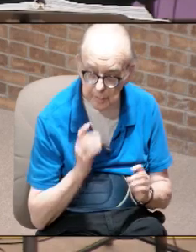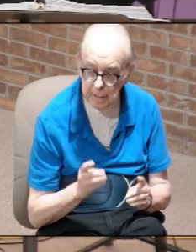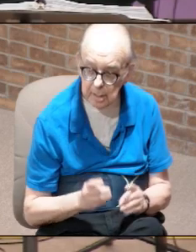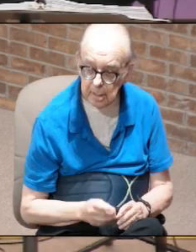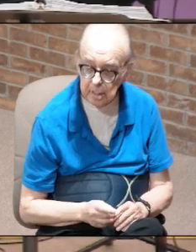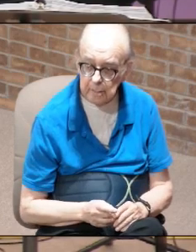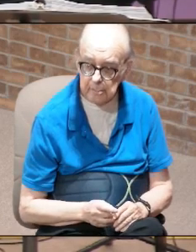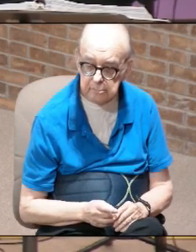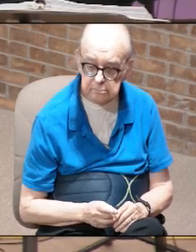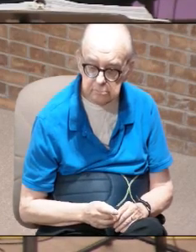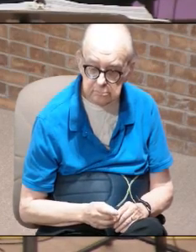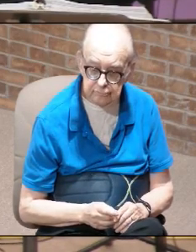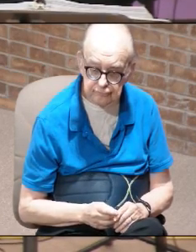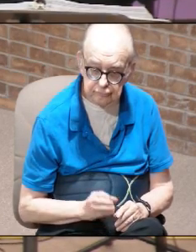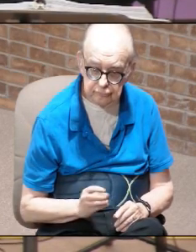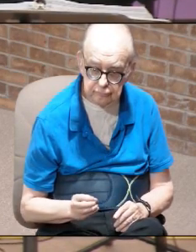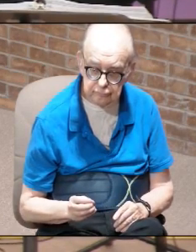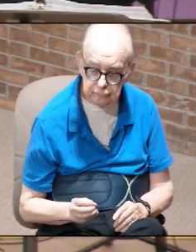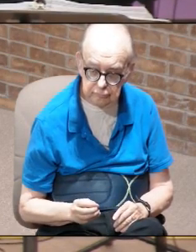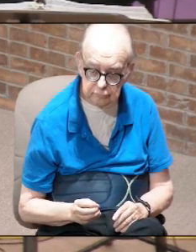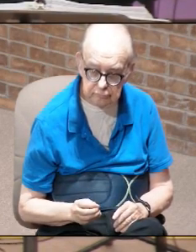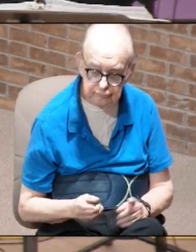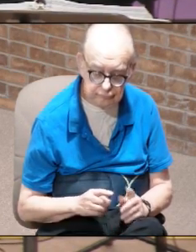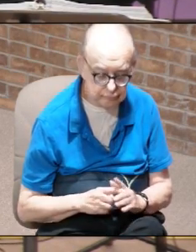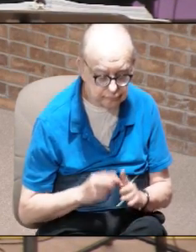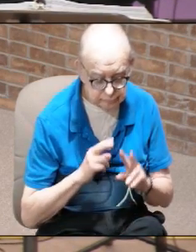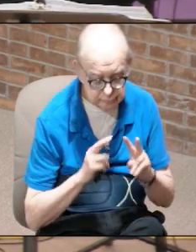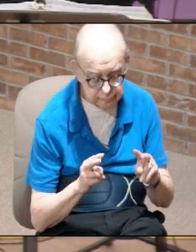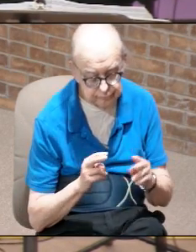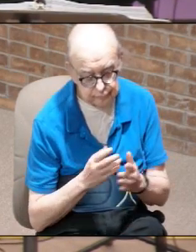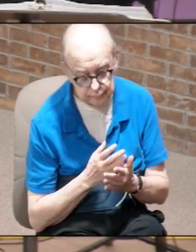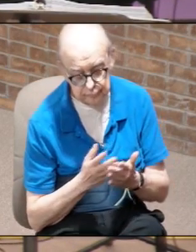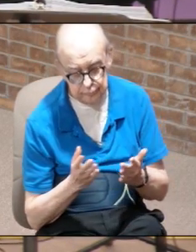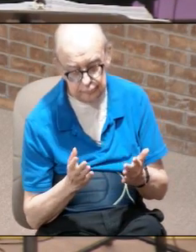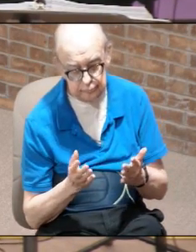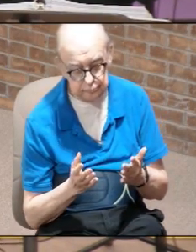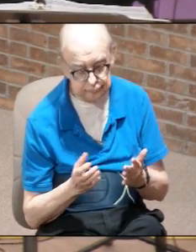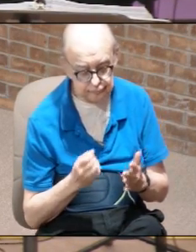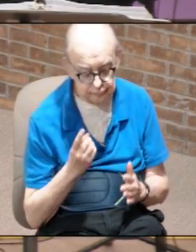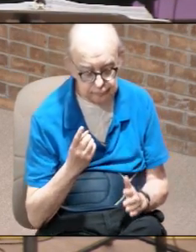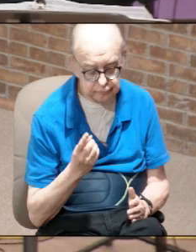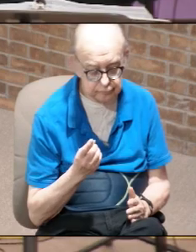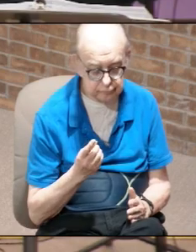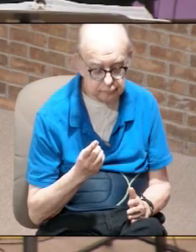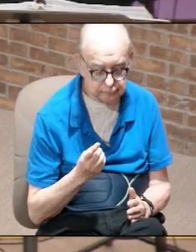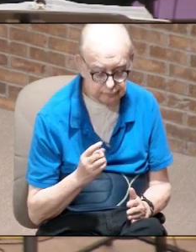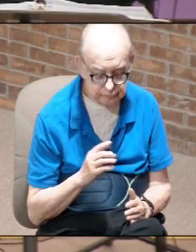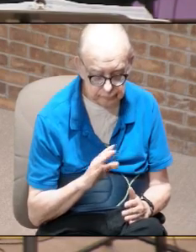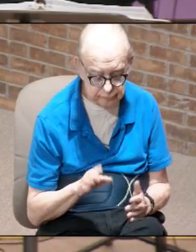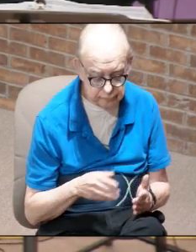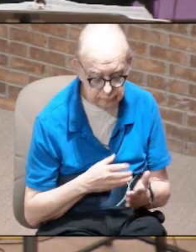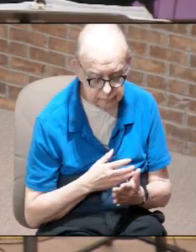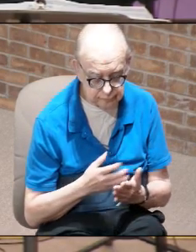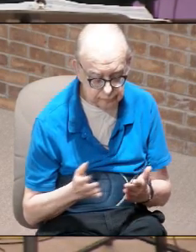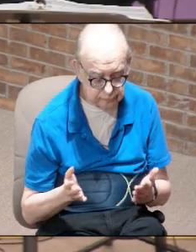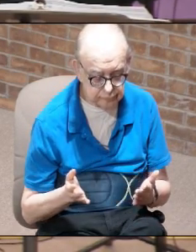Okay? So when you begin to look at things and understand all of